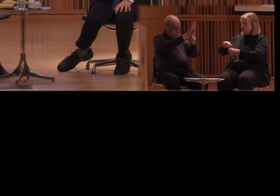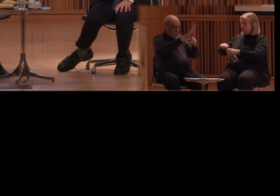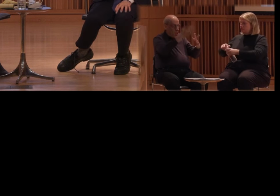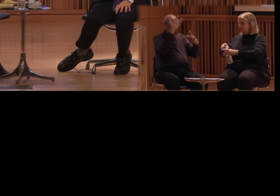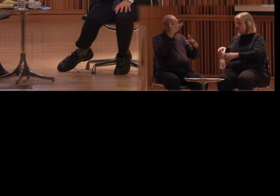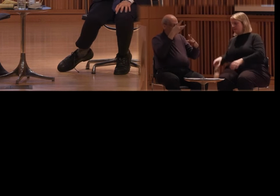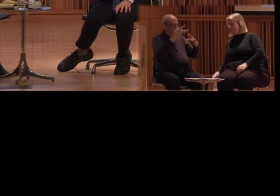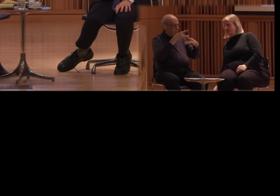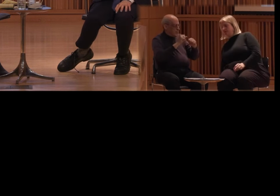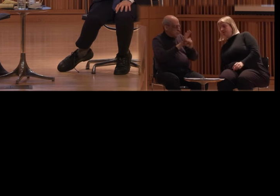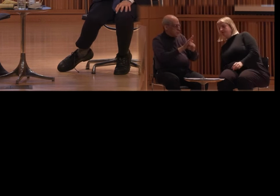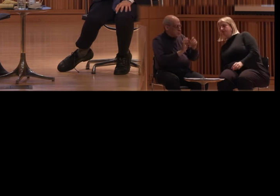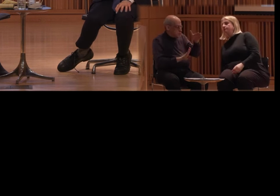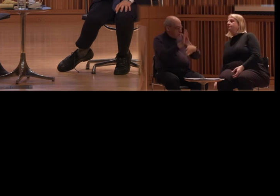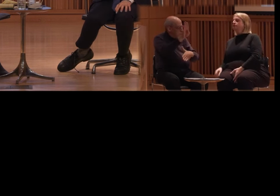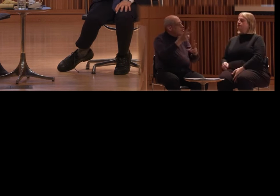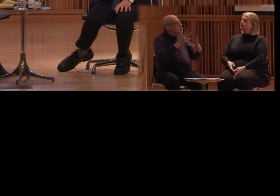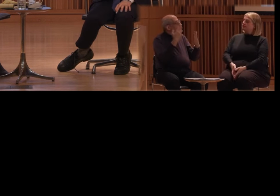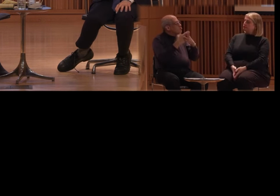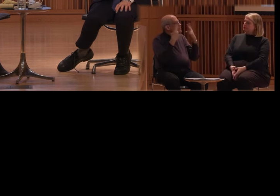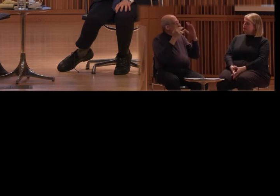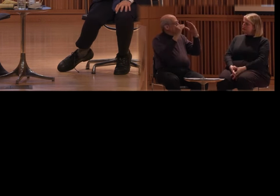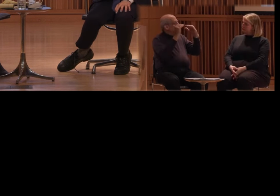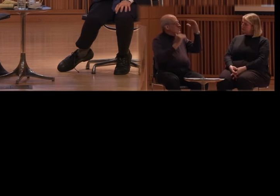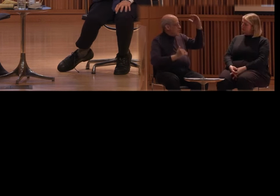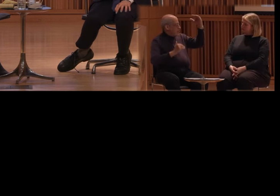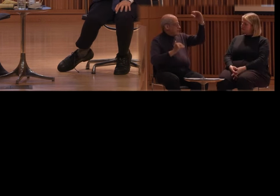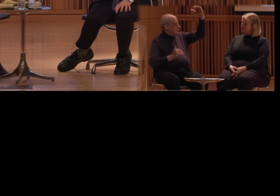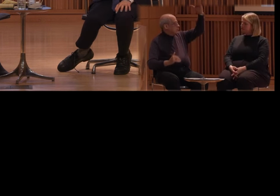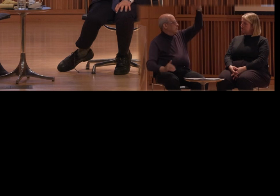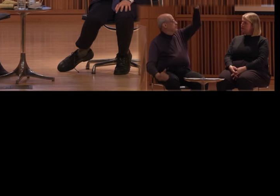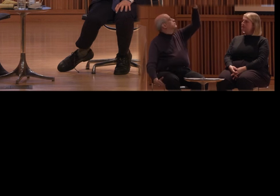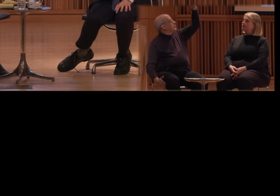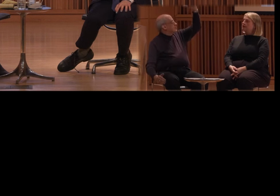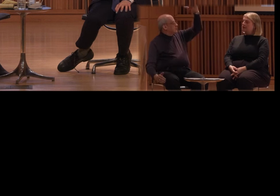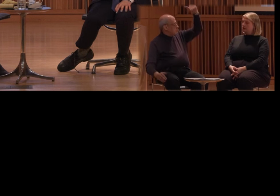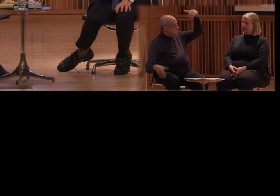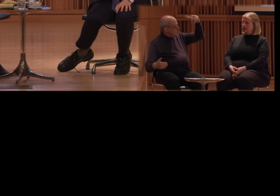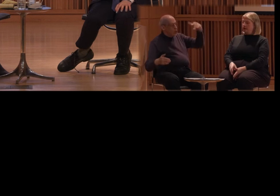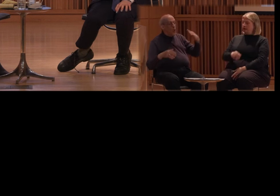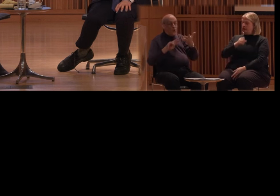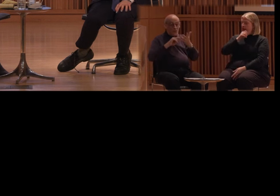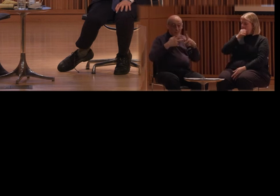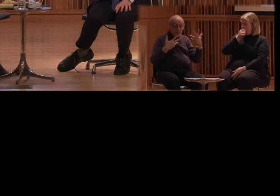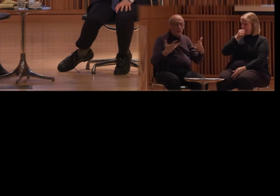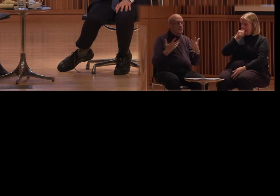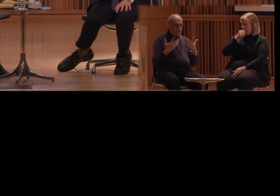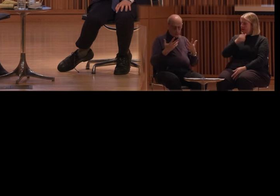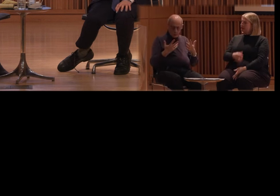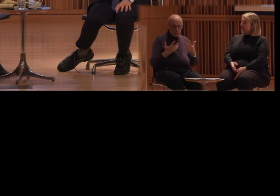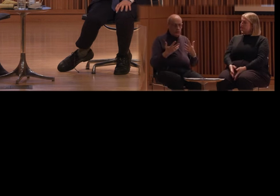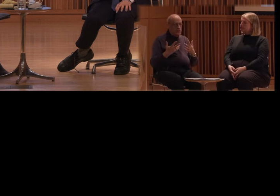really spikes, you see the disparities start to widen. And I think what that means is during